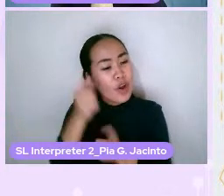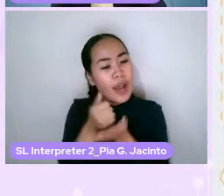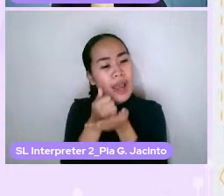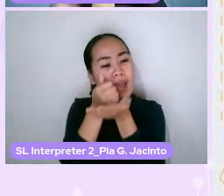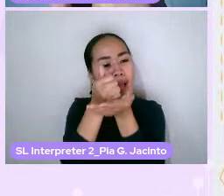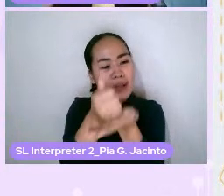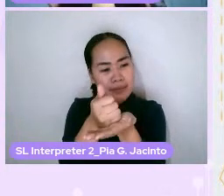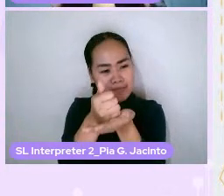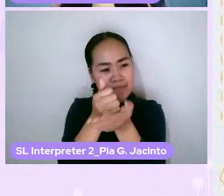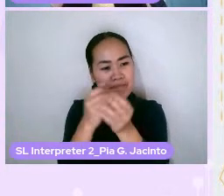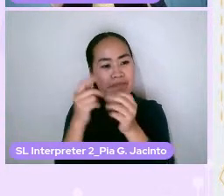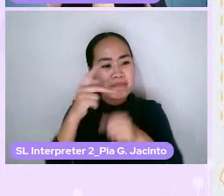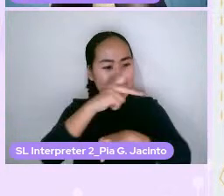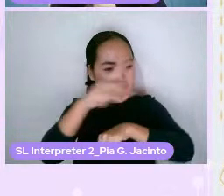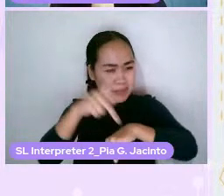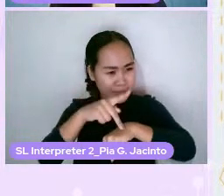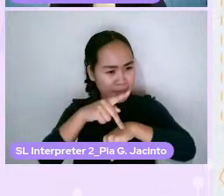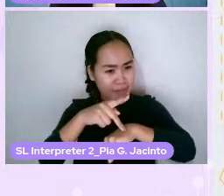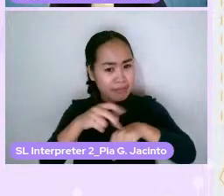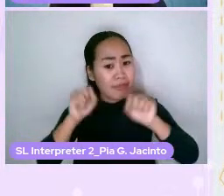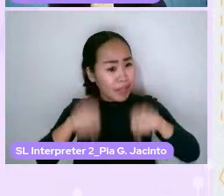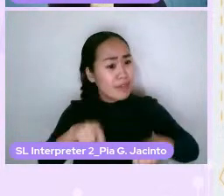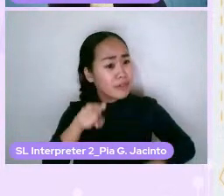too, because why not?